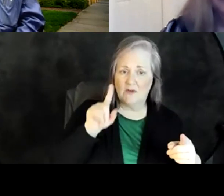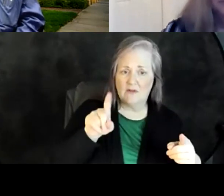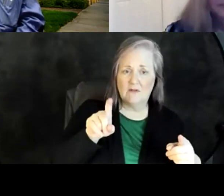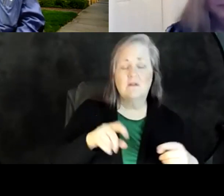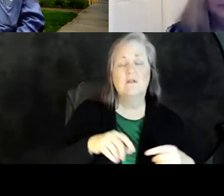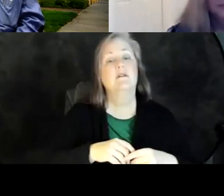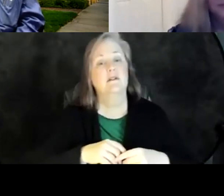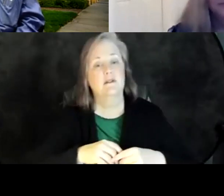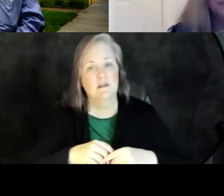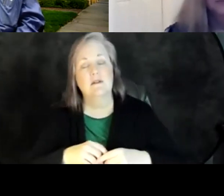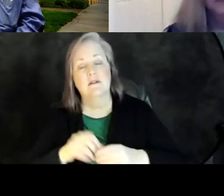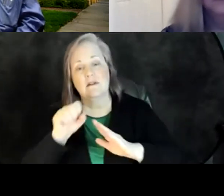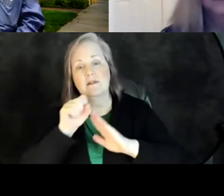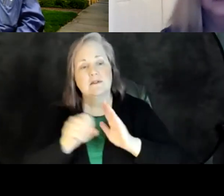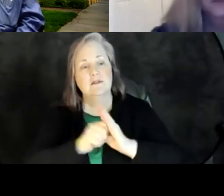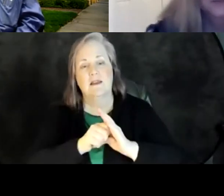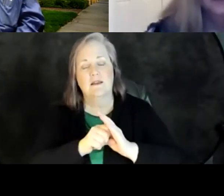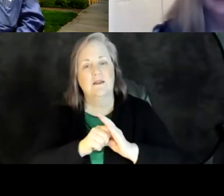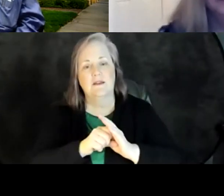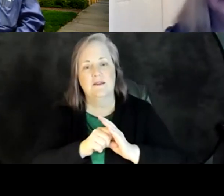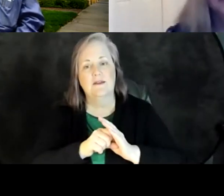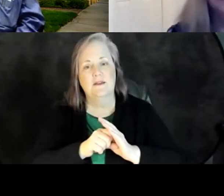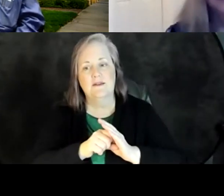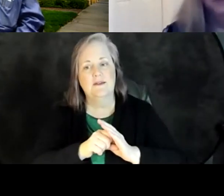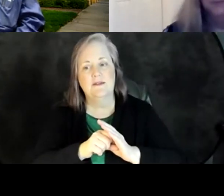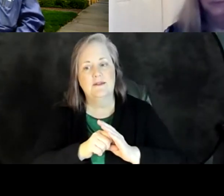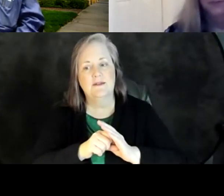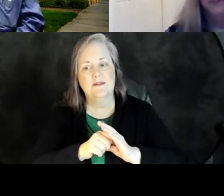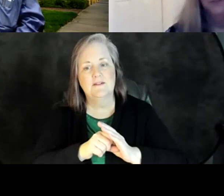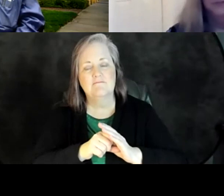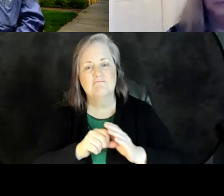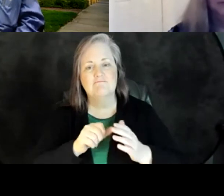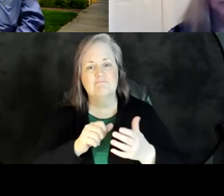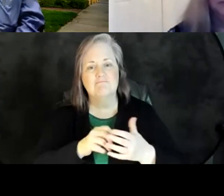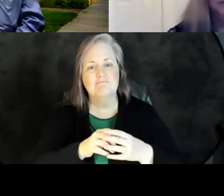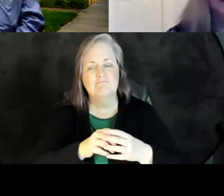The state has not completely reversed the